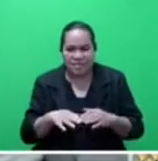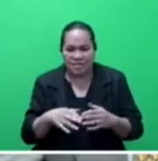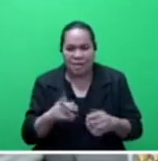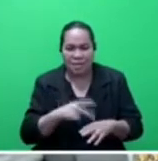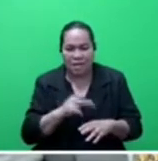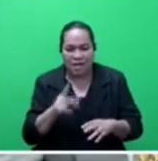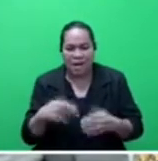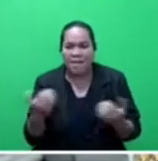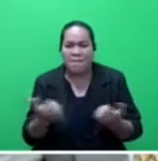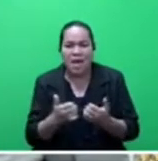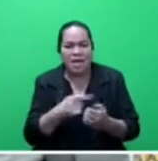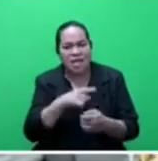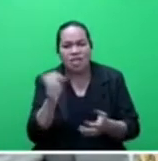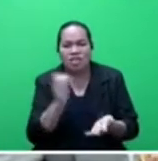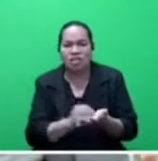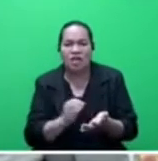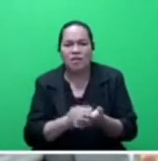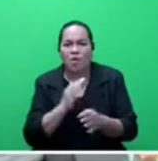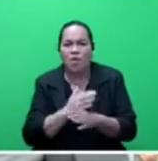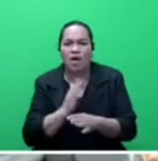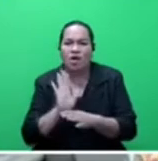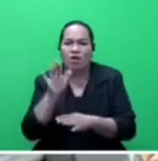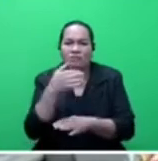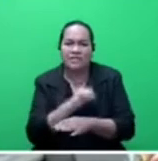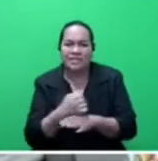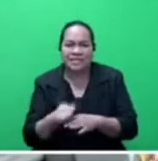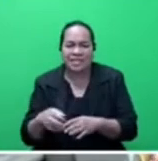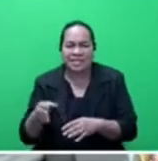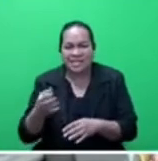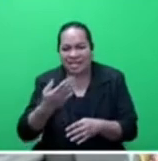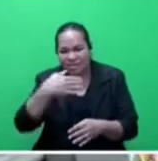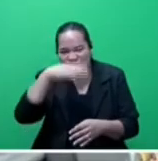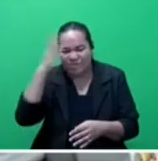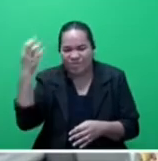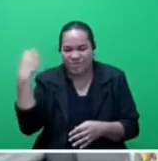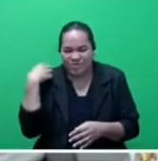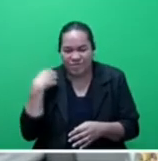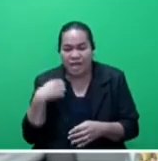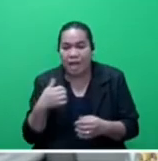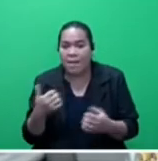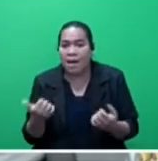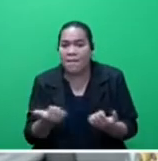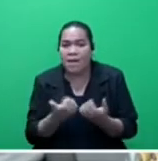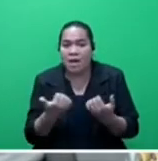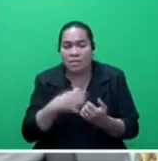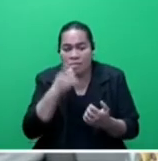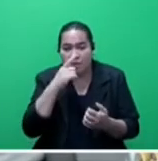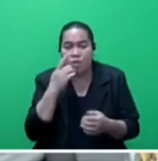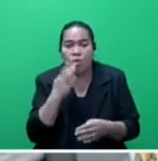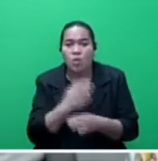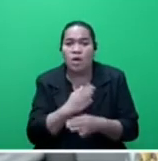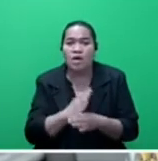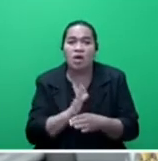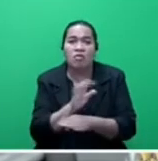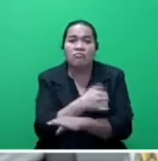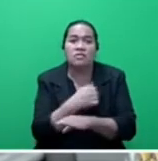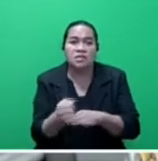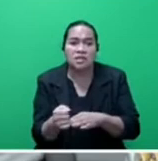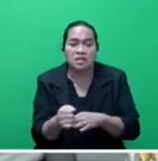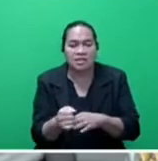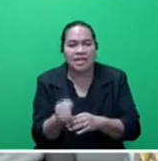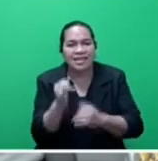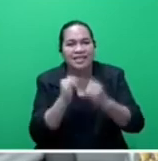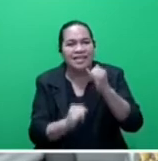corps overseas, but in Fiji, people in the mission, in diplomatic missions, international organization, whatever they